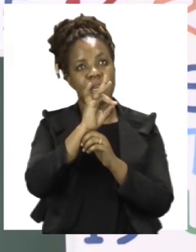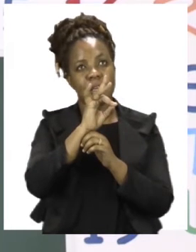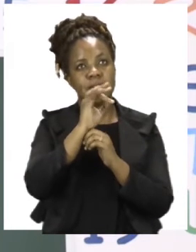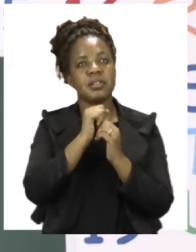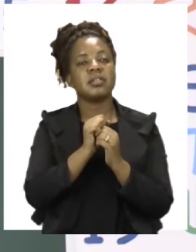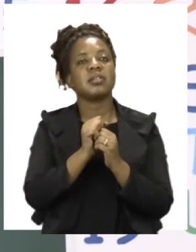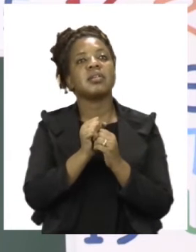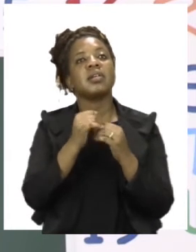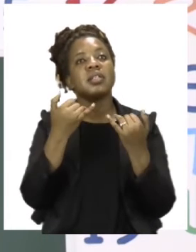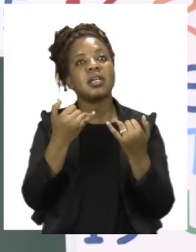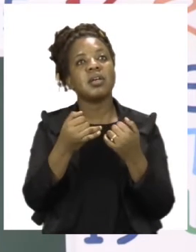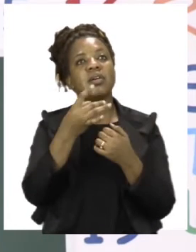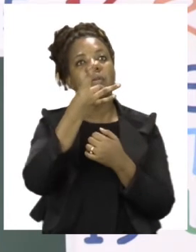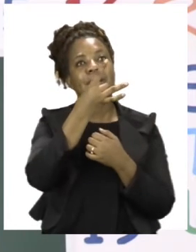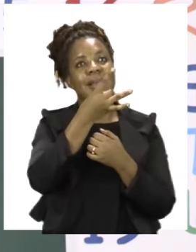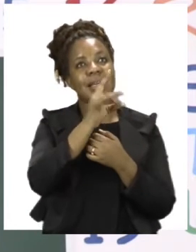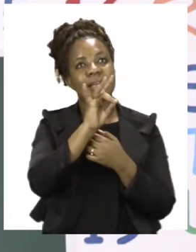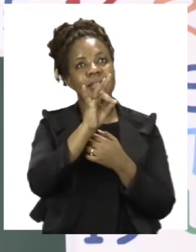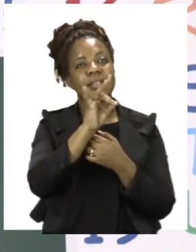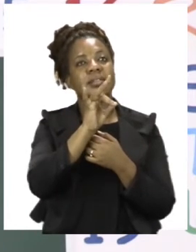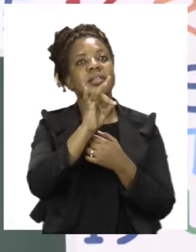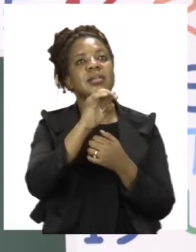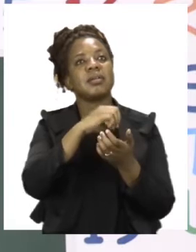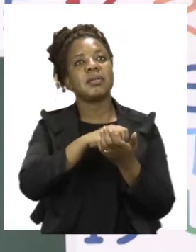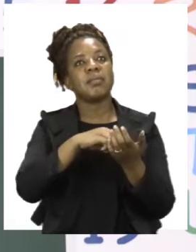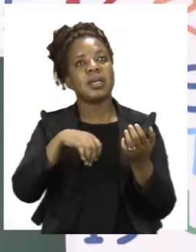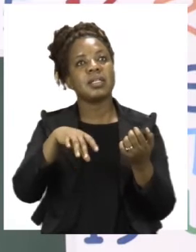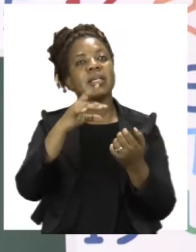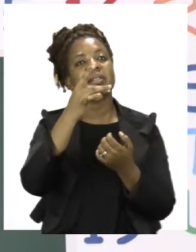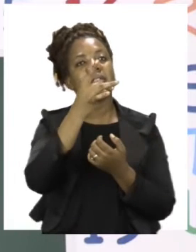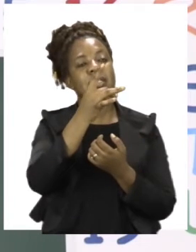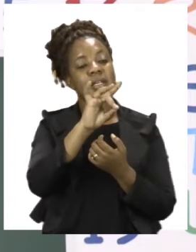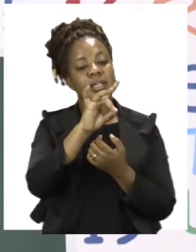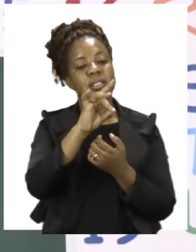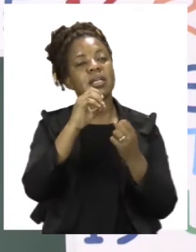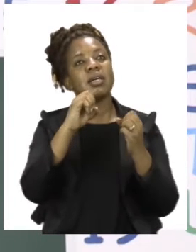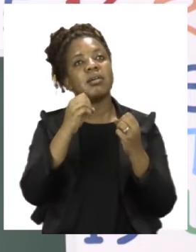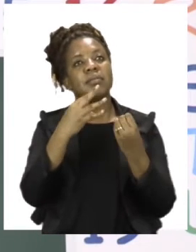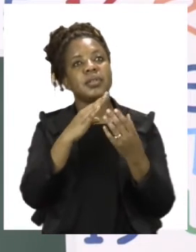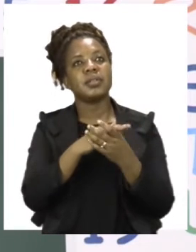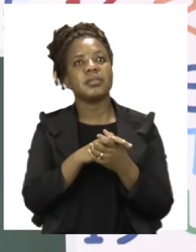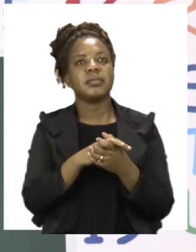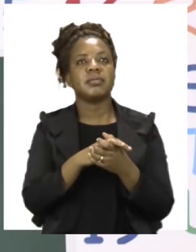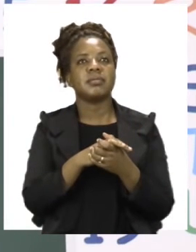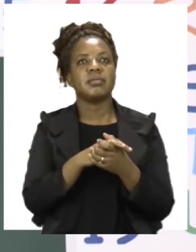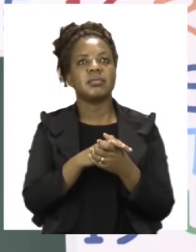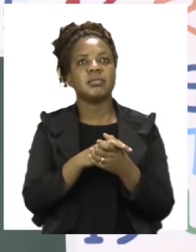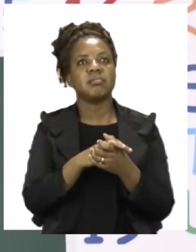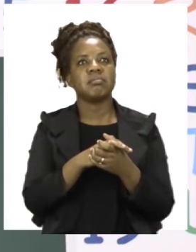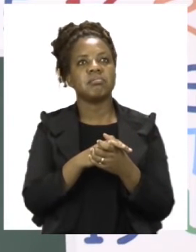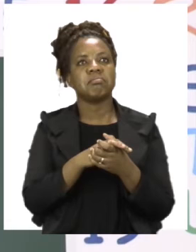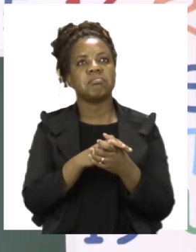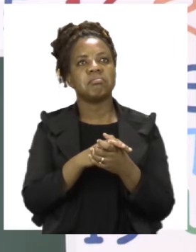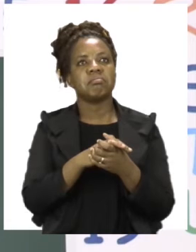9, we have 8. So our sum now says 8 minus